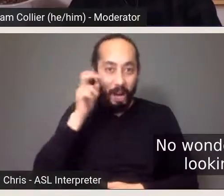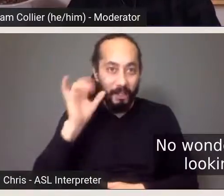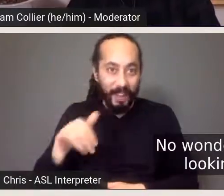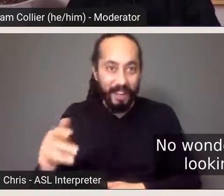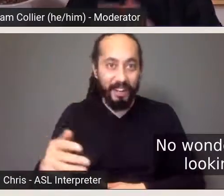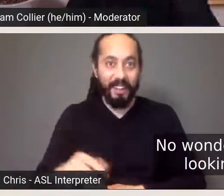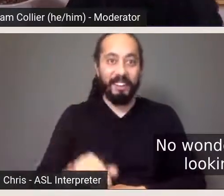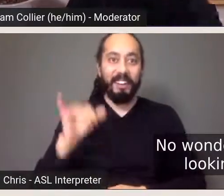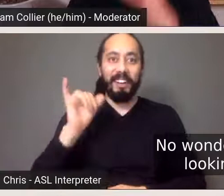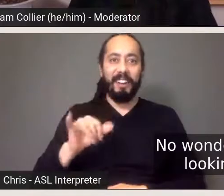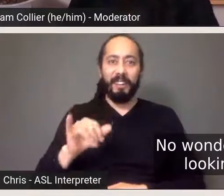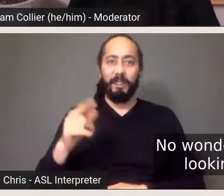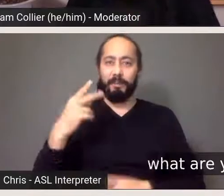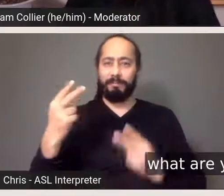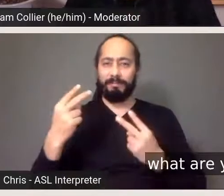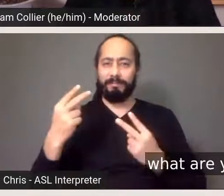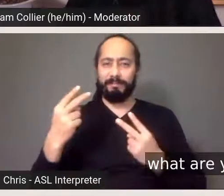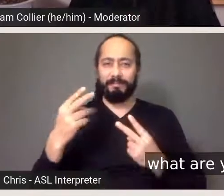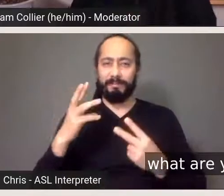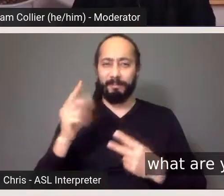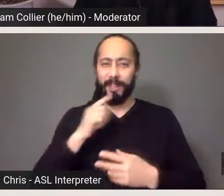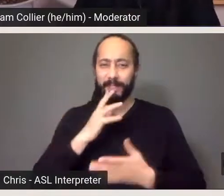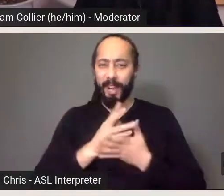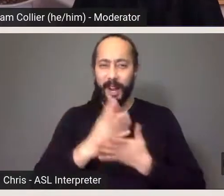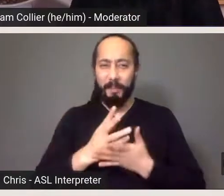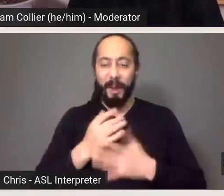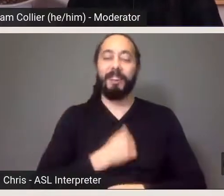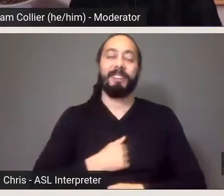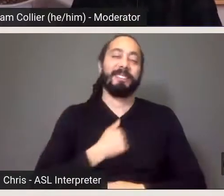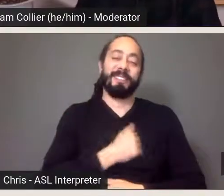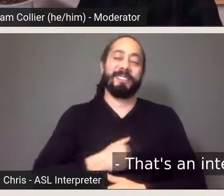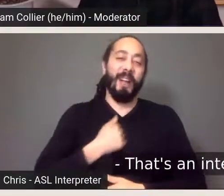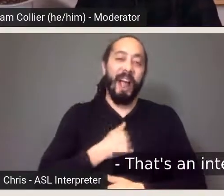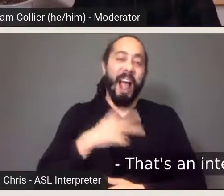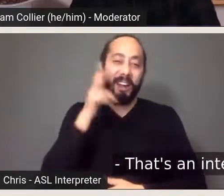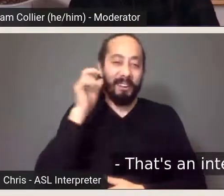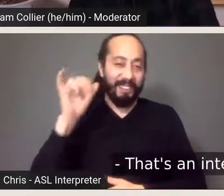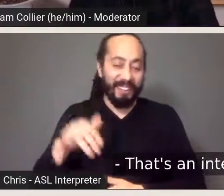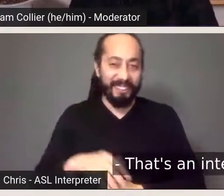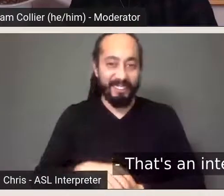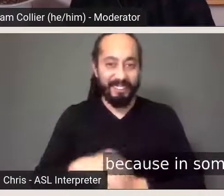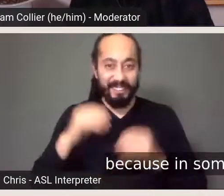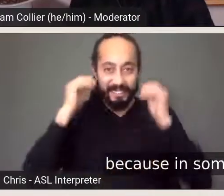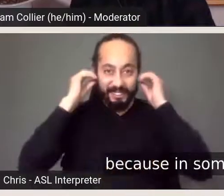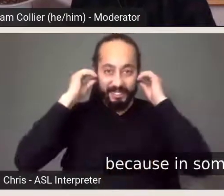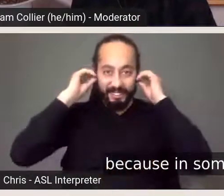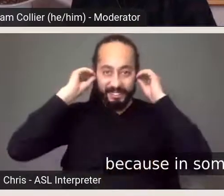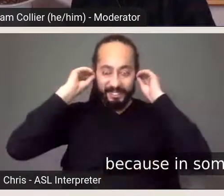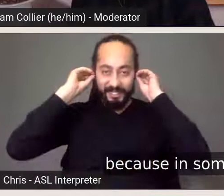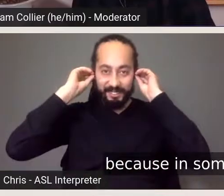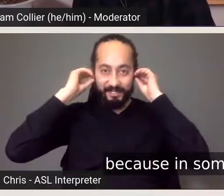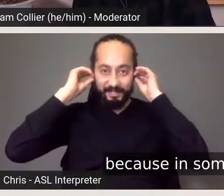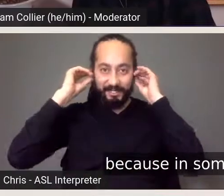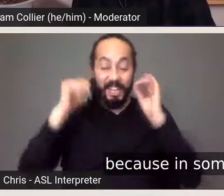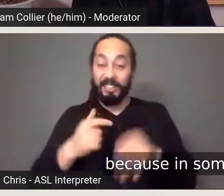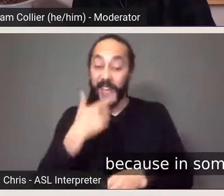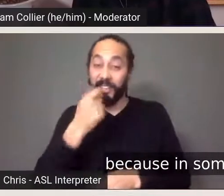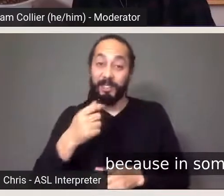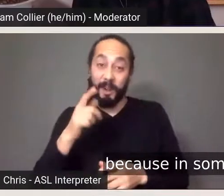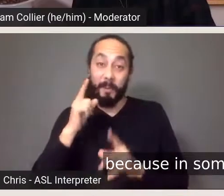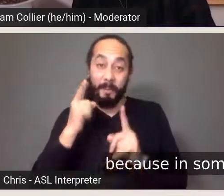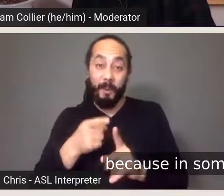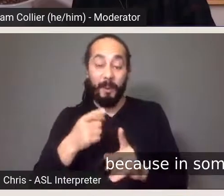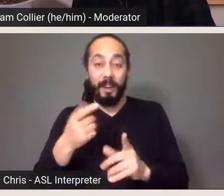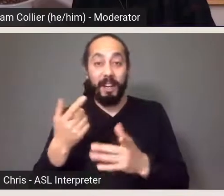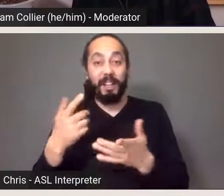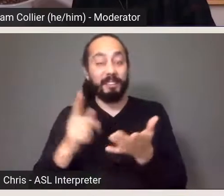wonder you both were looking at me like, what are you talking about? That's an interesting point as well, because, in some cases,